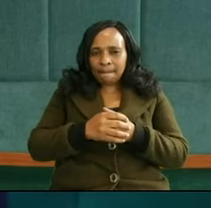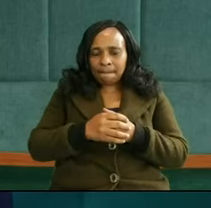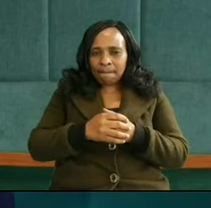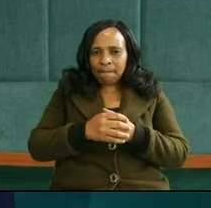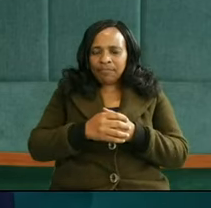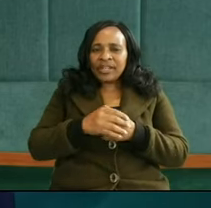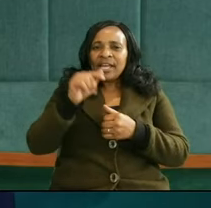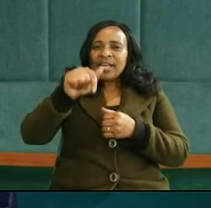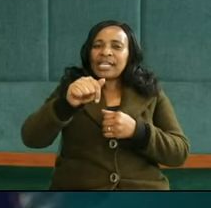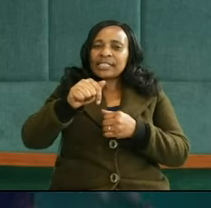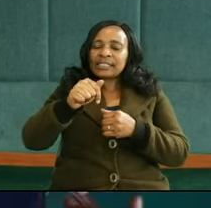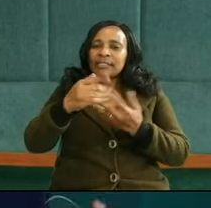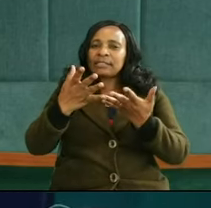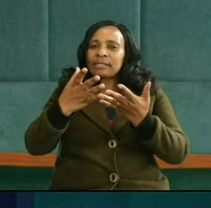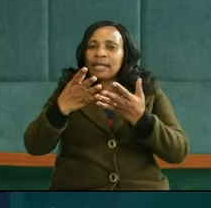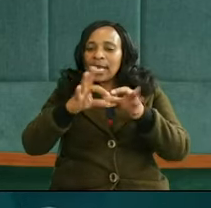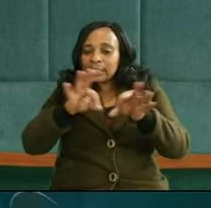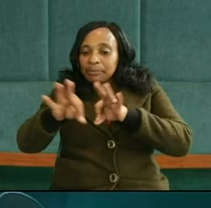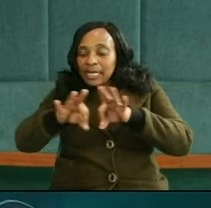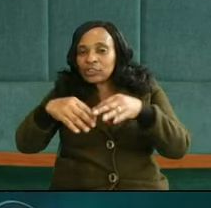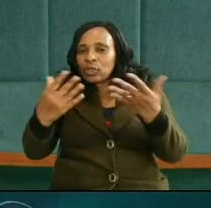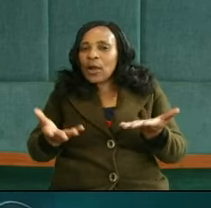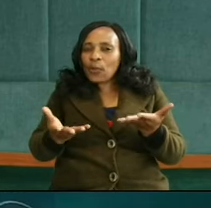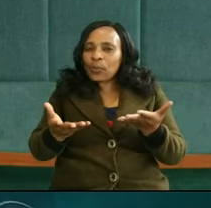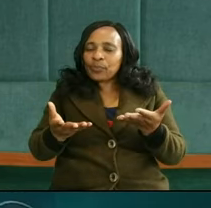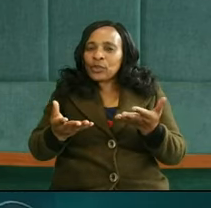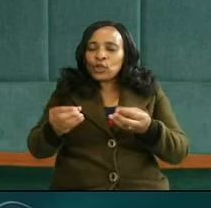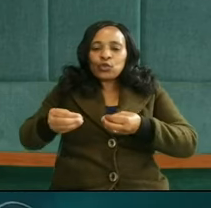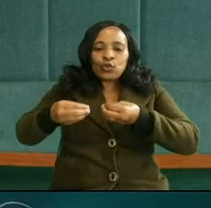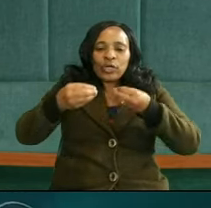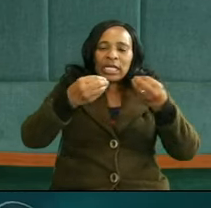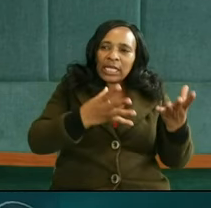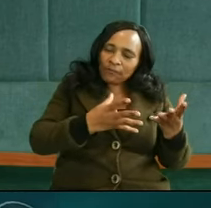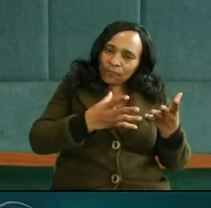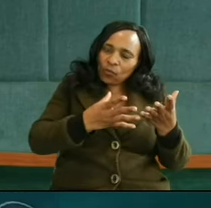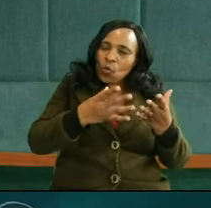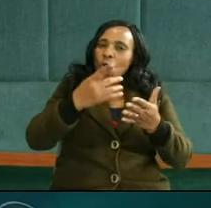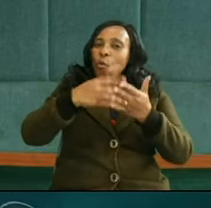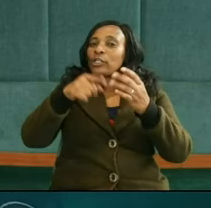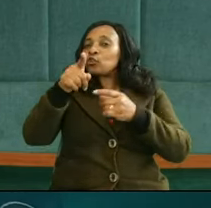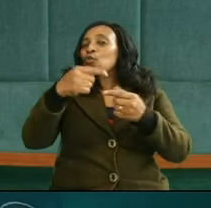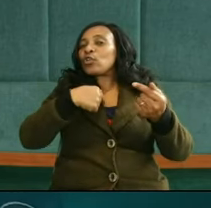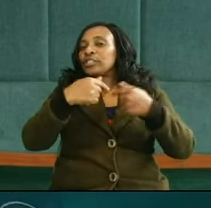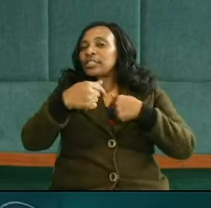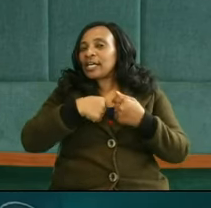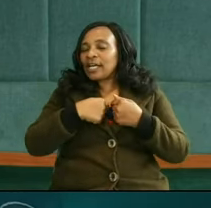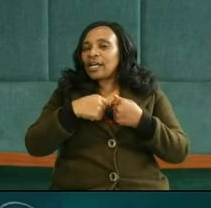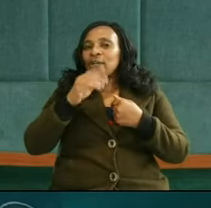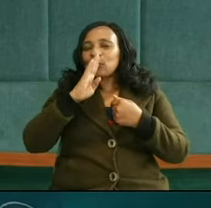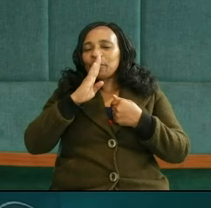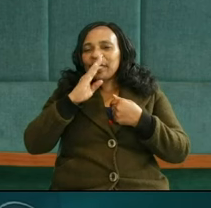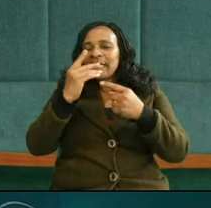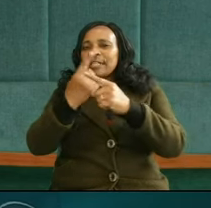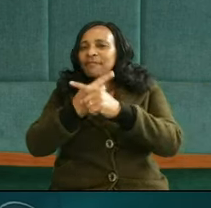This description is to give what you will consider to be